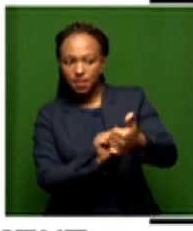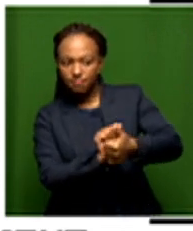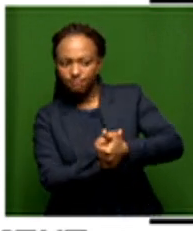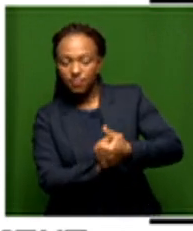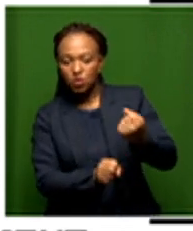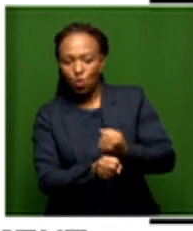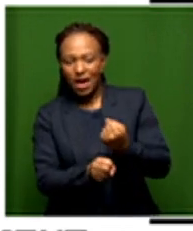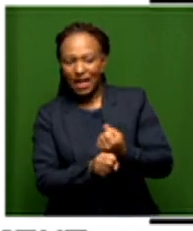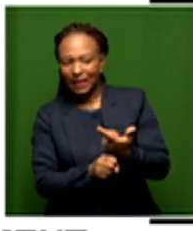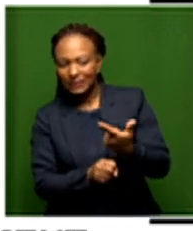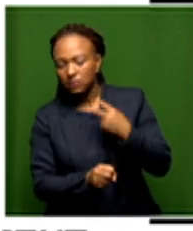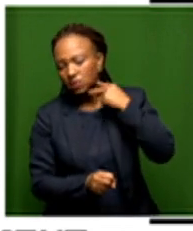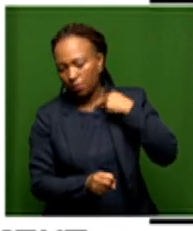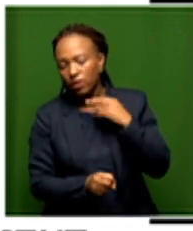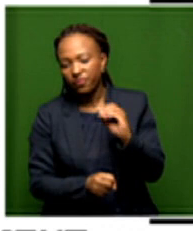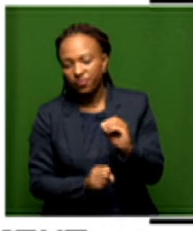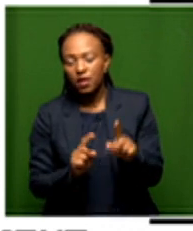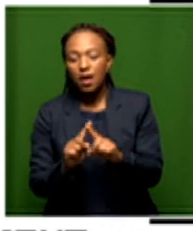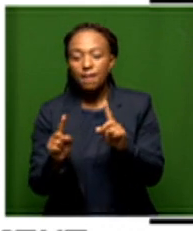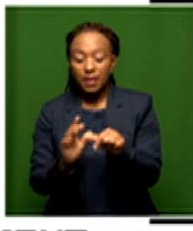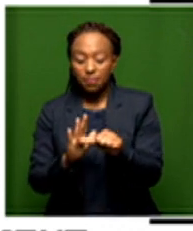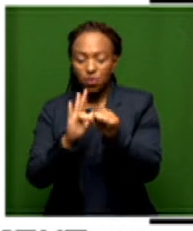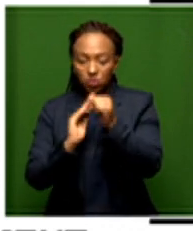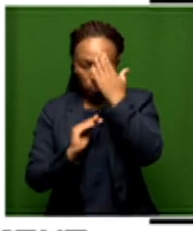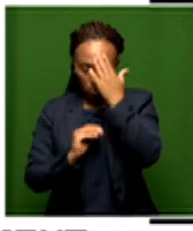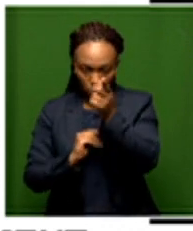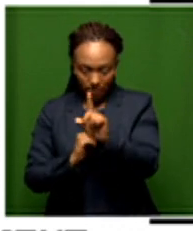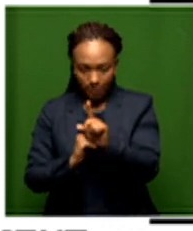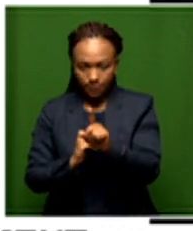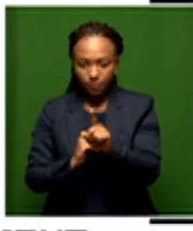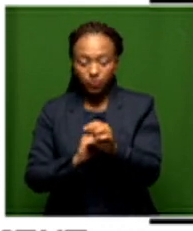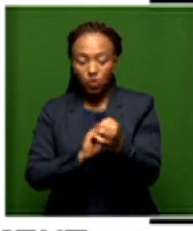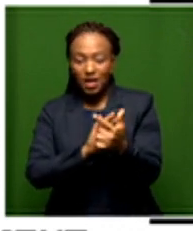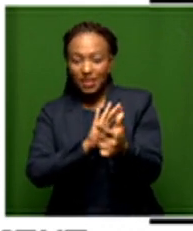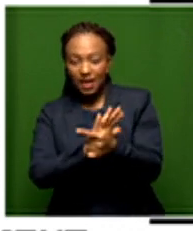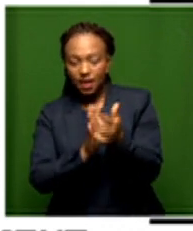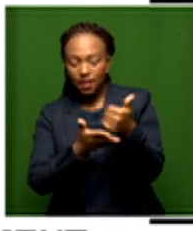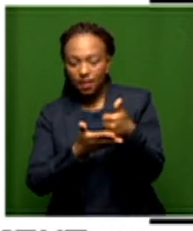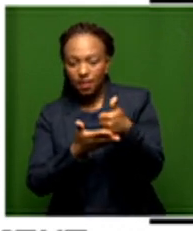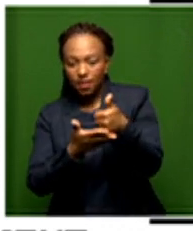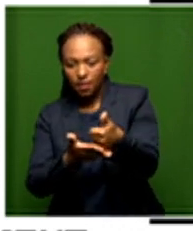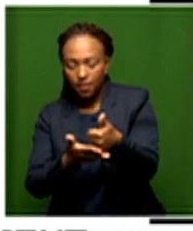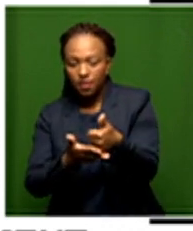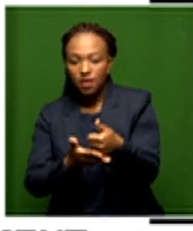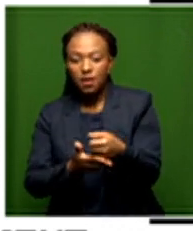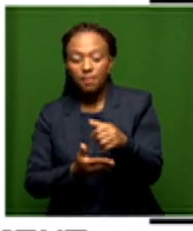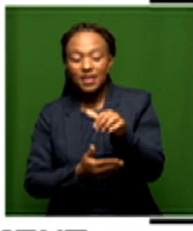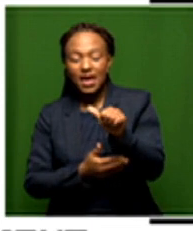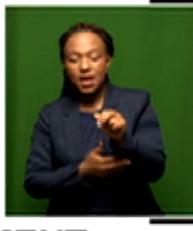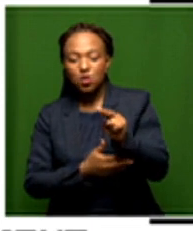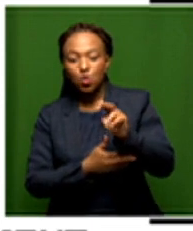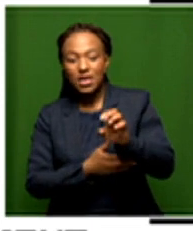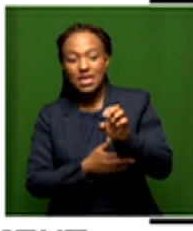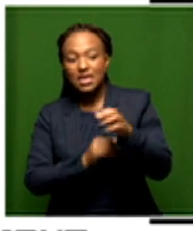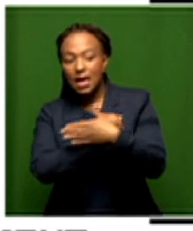we certainly need. But it's important to note that, you know, the request for mutual legal assistance has not only been made to the UAE, but to a number of